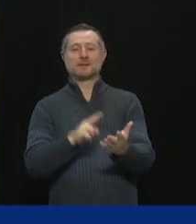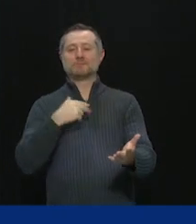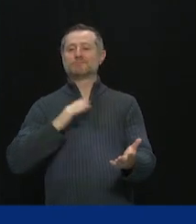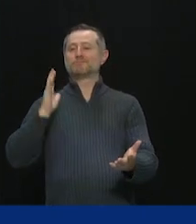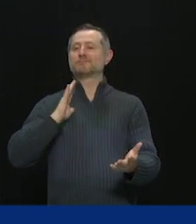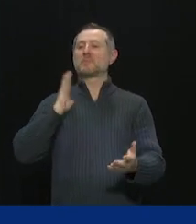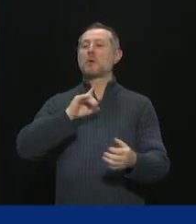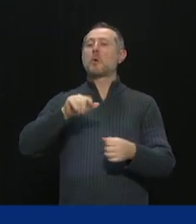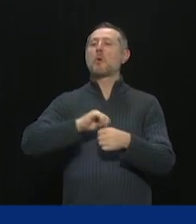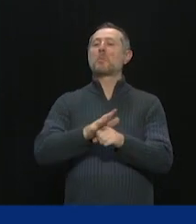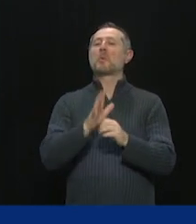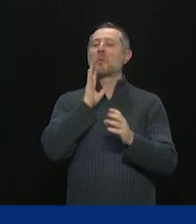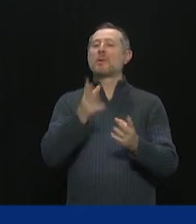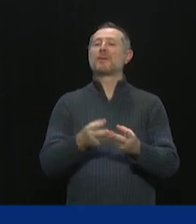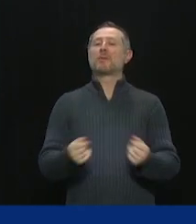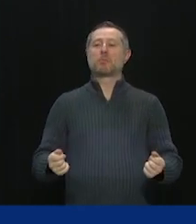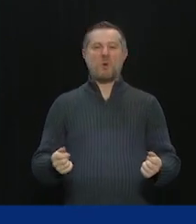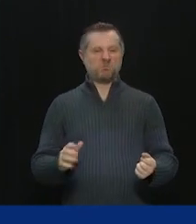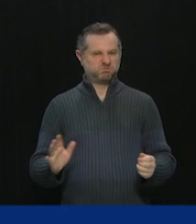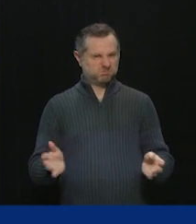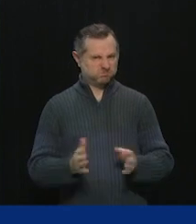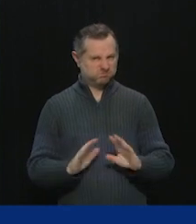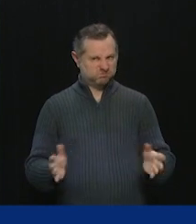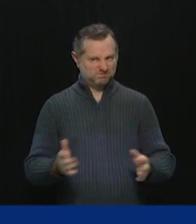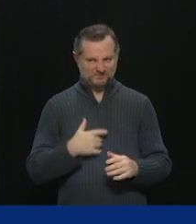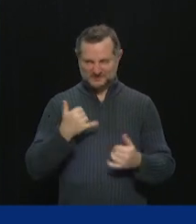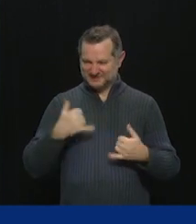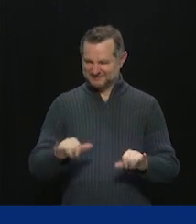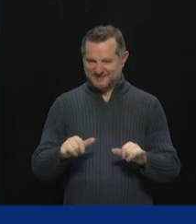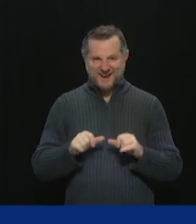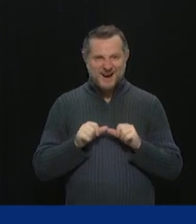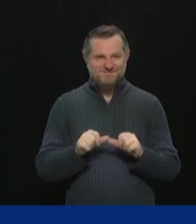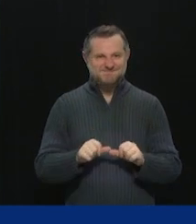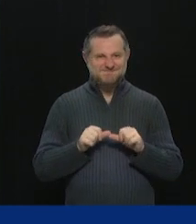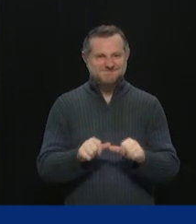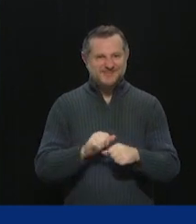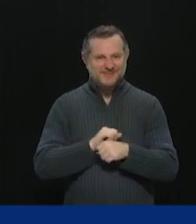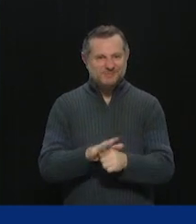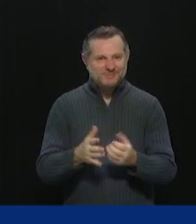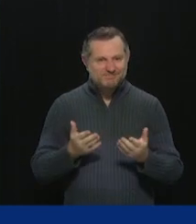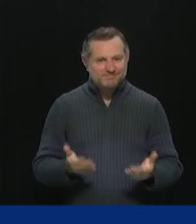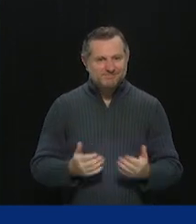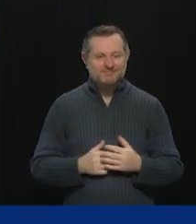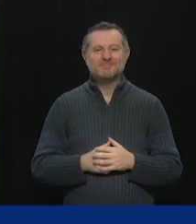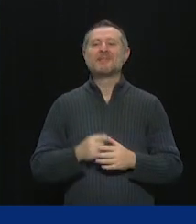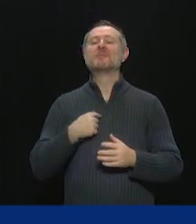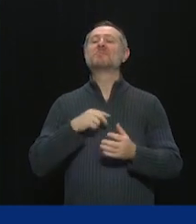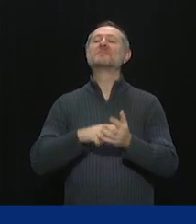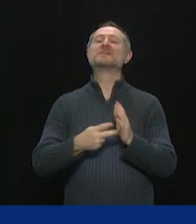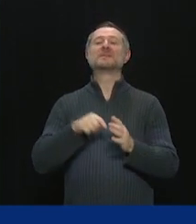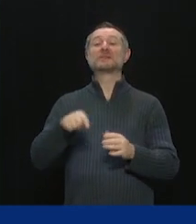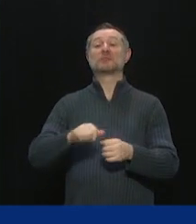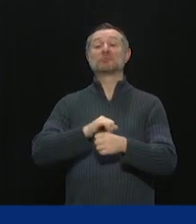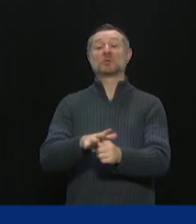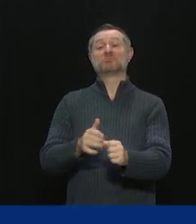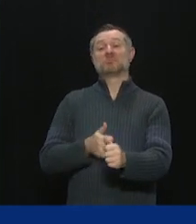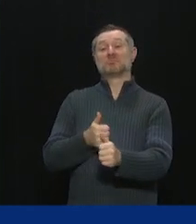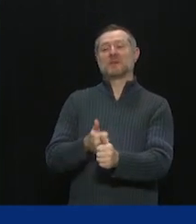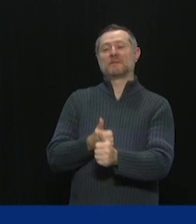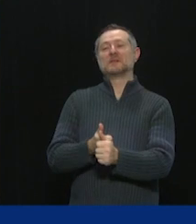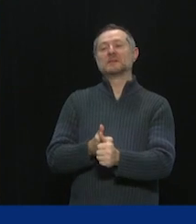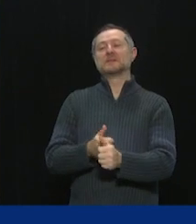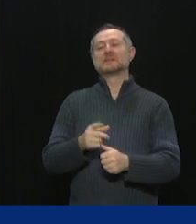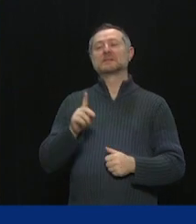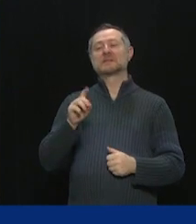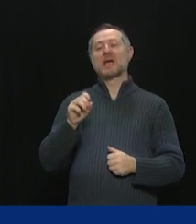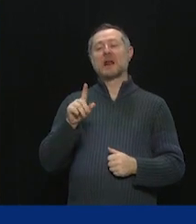would be behind us. That didn't happen. That didn't happen. This pandemic, particularly the Delta variant, is continuing to